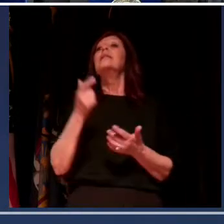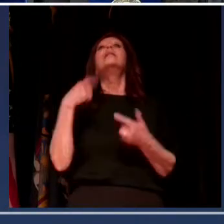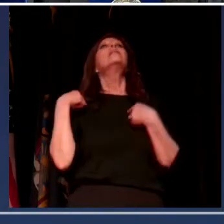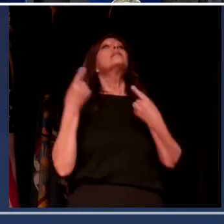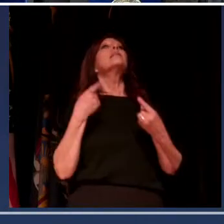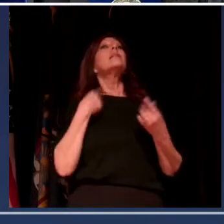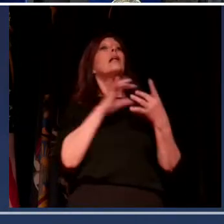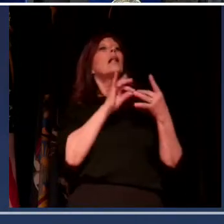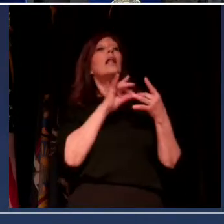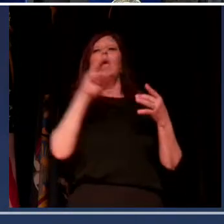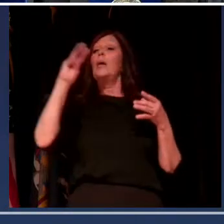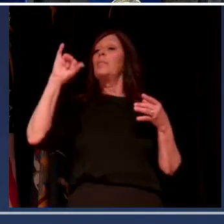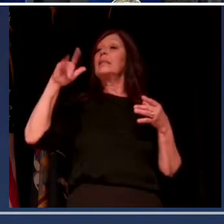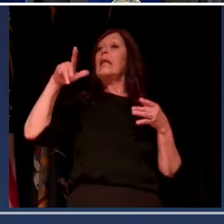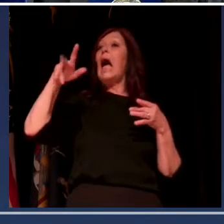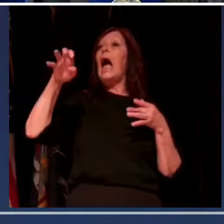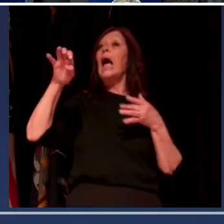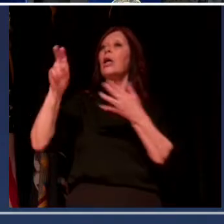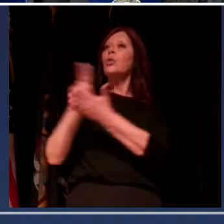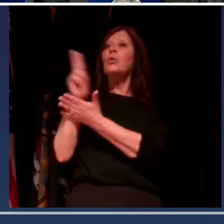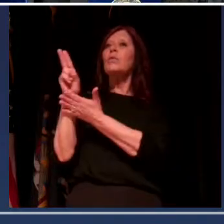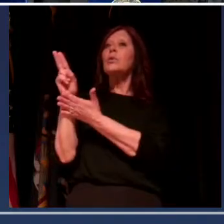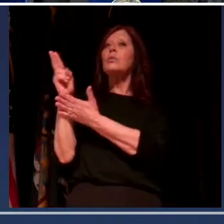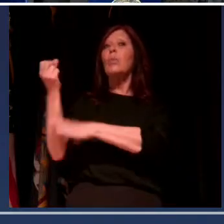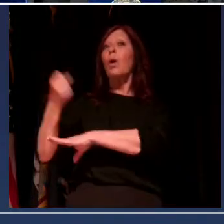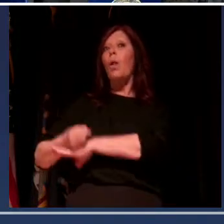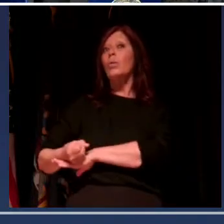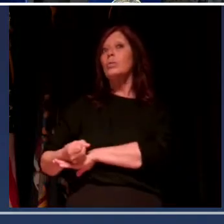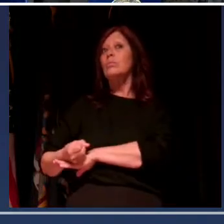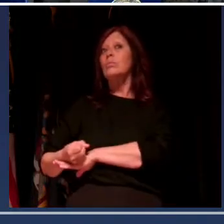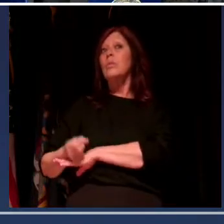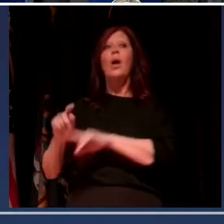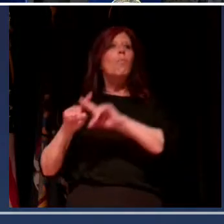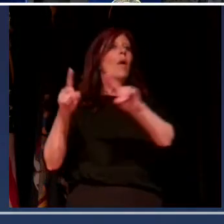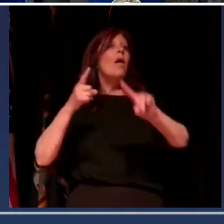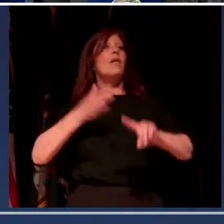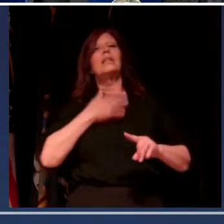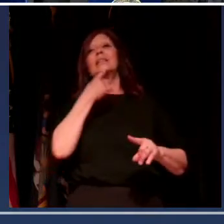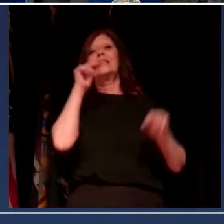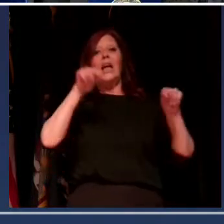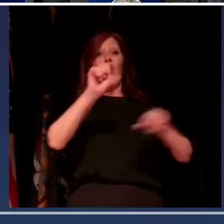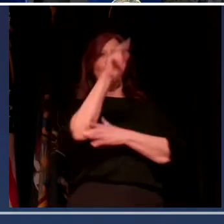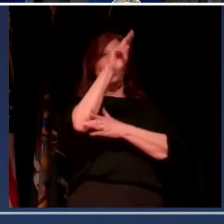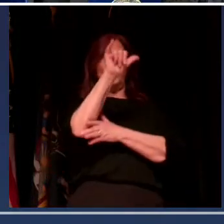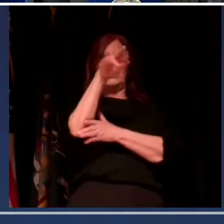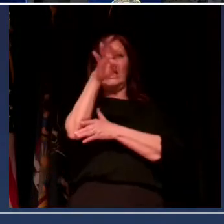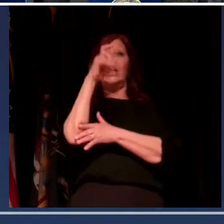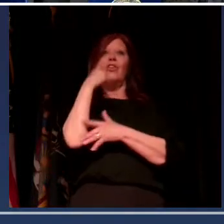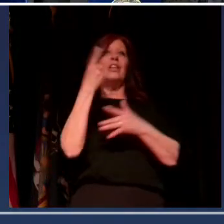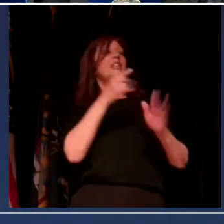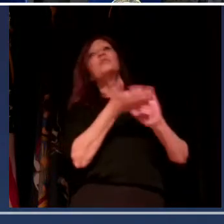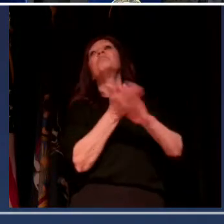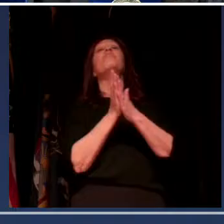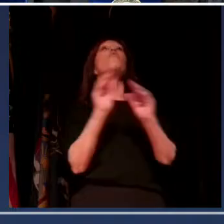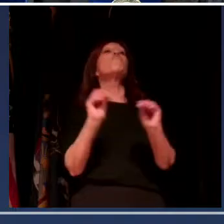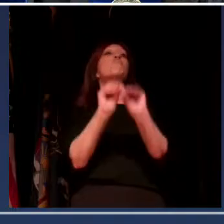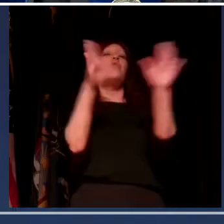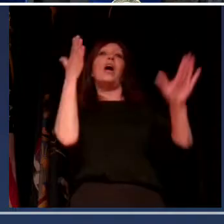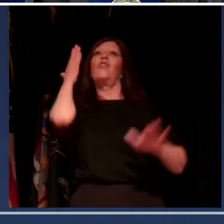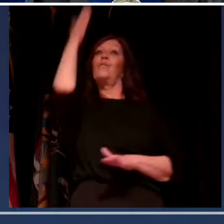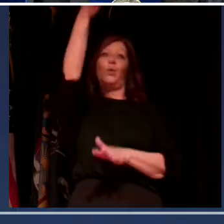statement, Medah University is closed, but I am glad to say SUNY Erie is now on a road to a brighter future.